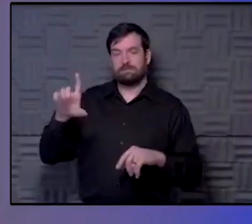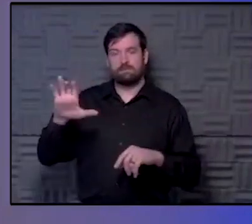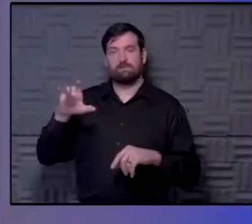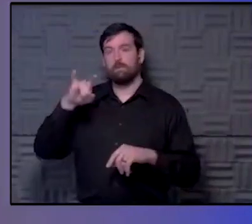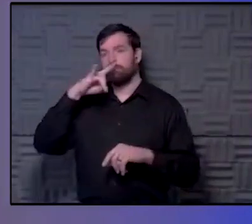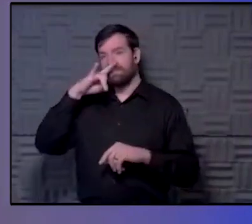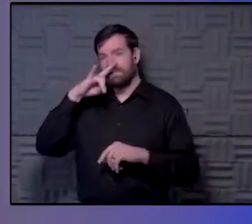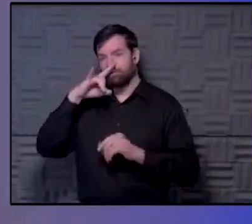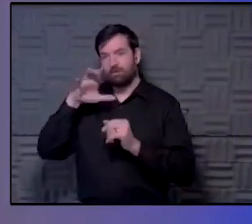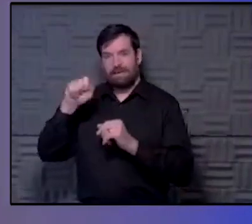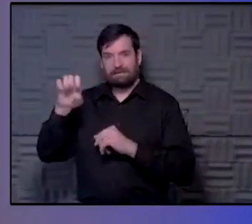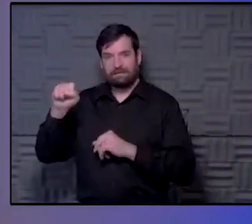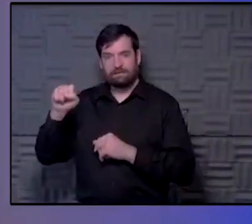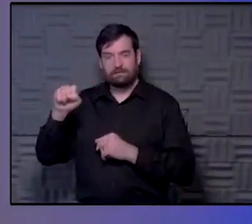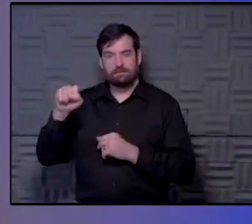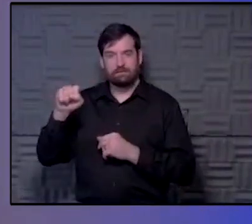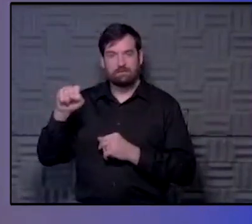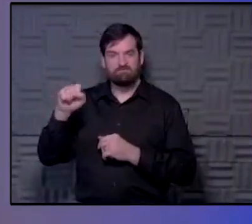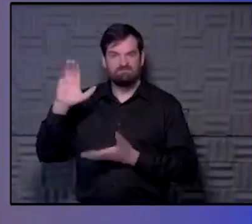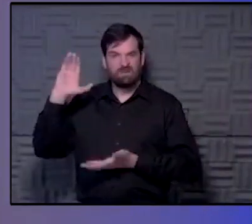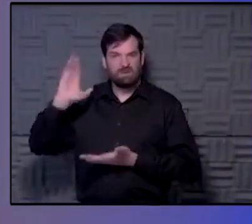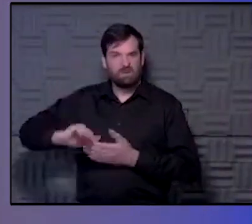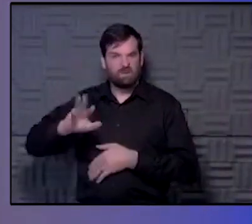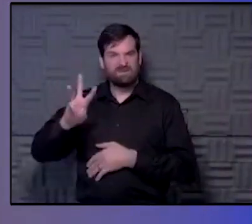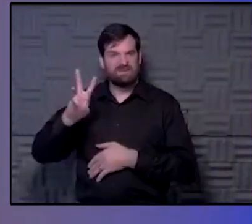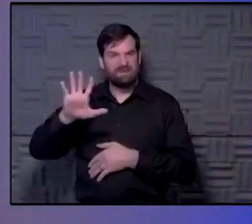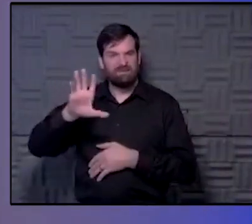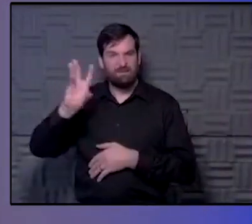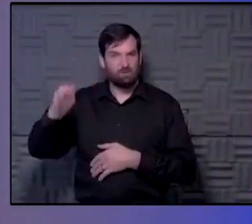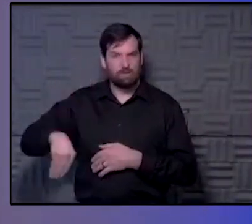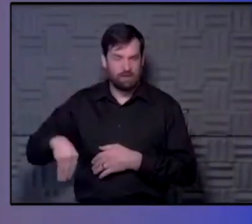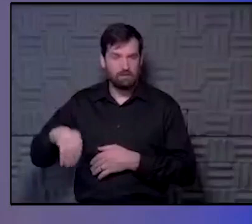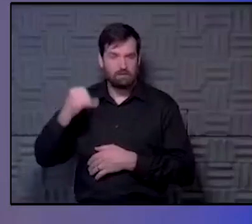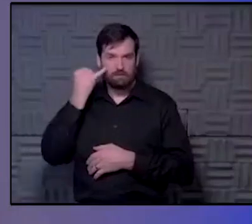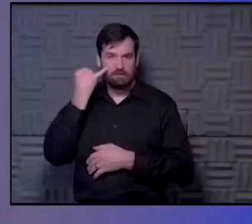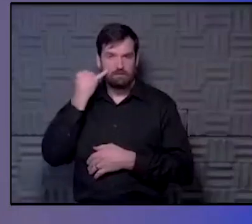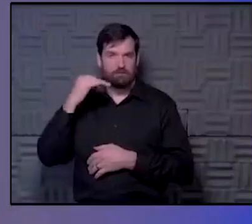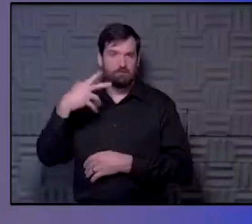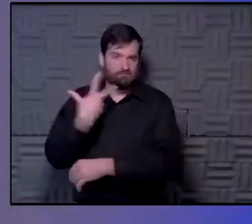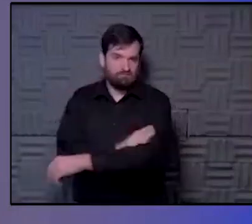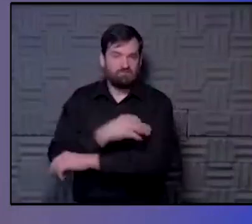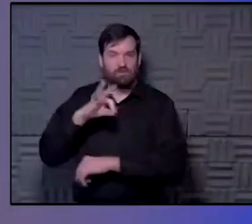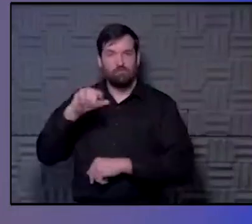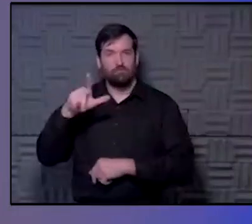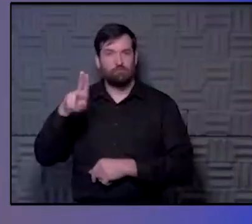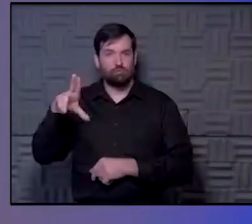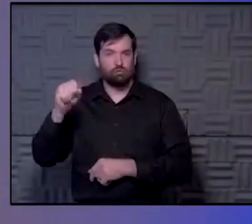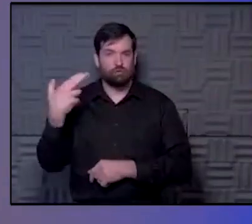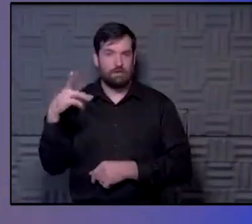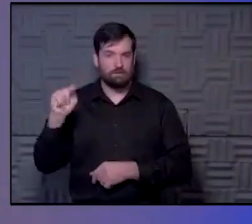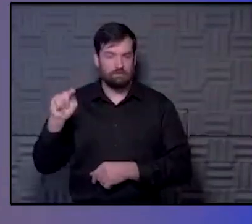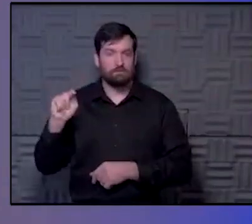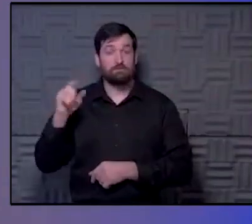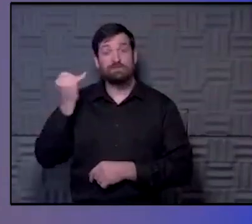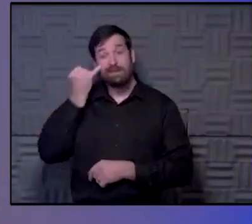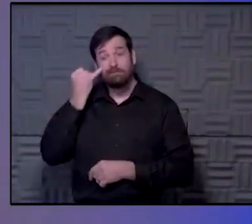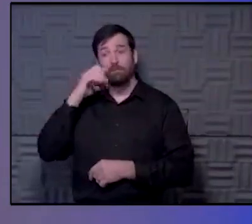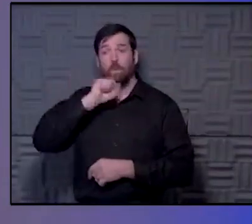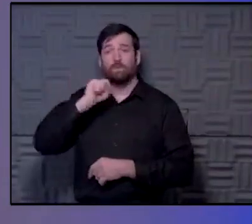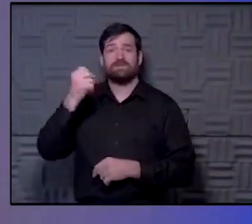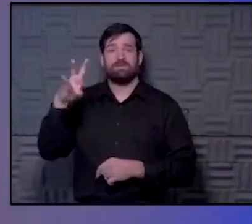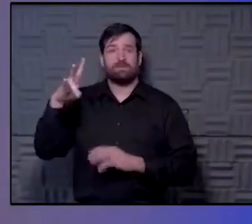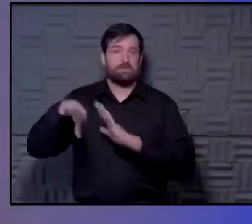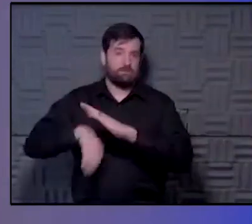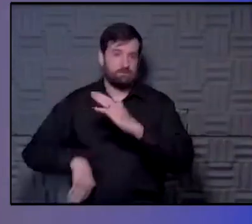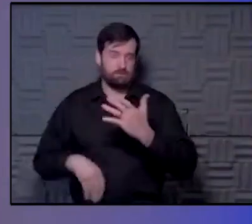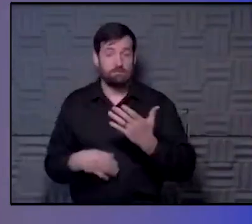cases of death are reduced by about 65% if you get a flu shot if you're under 17. So, so the